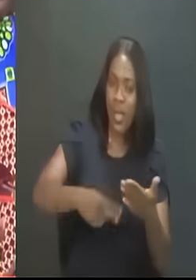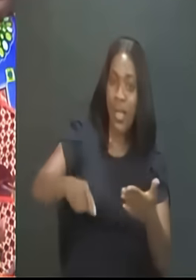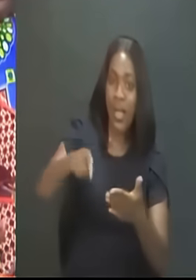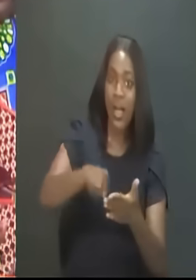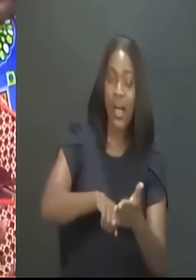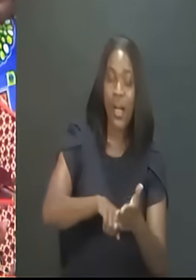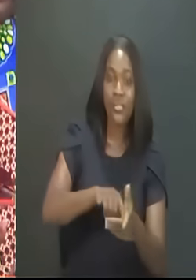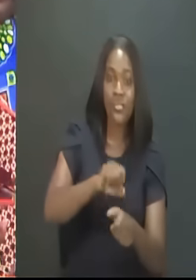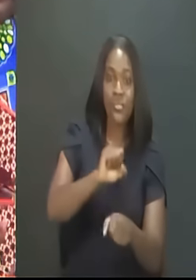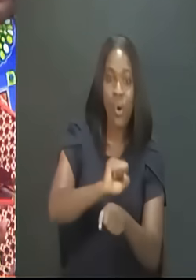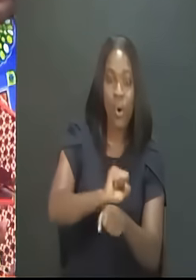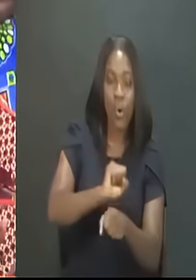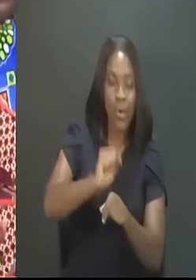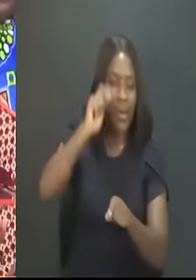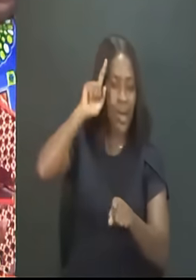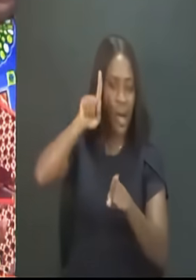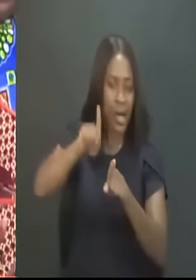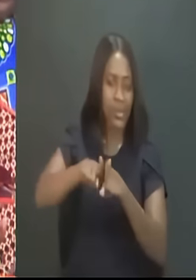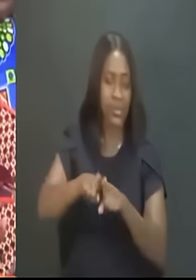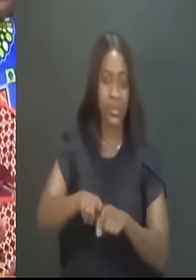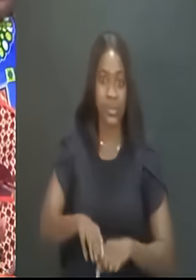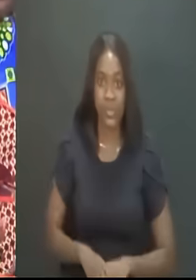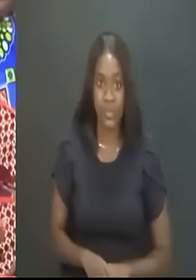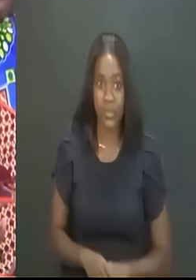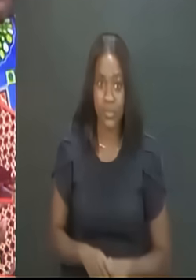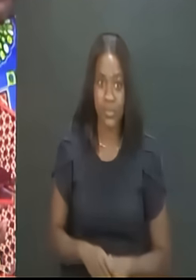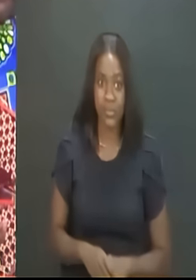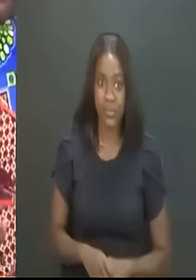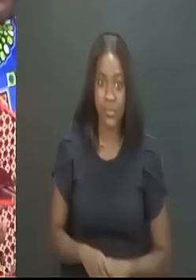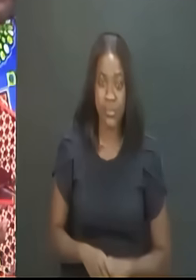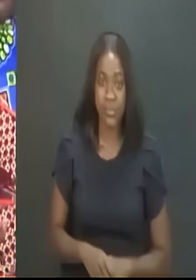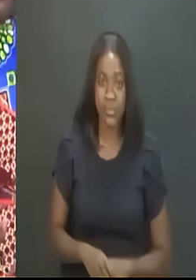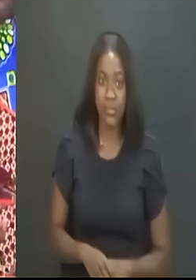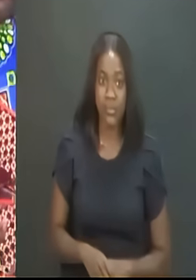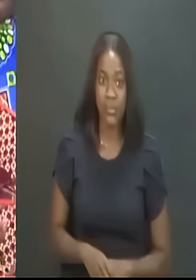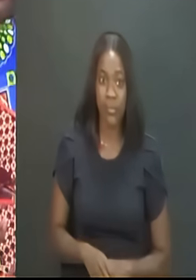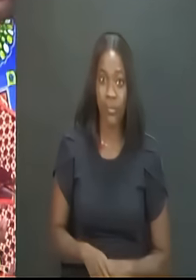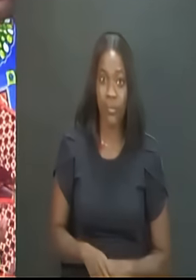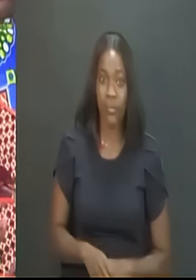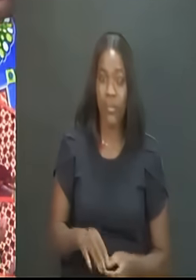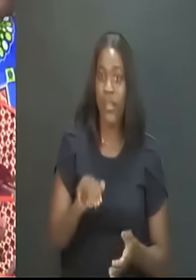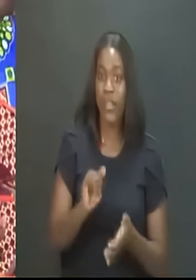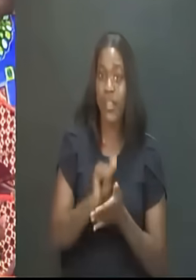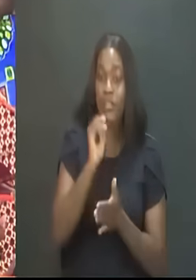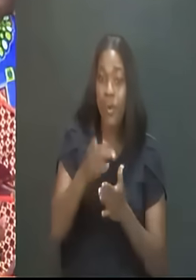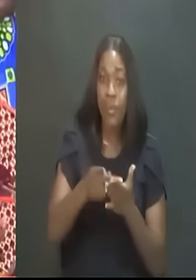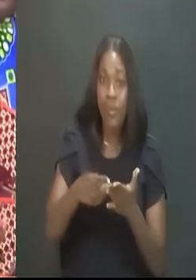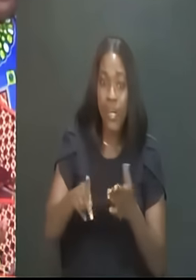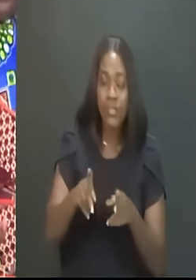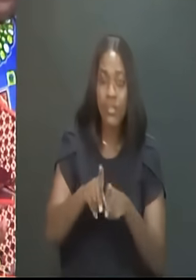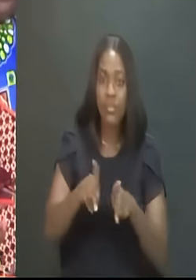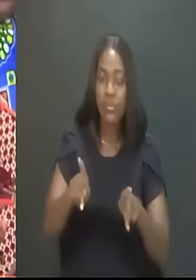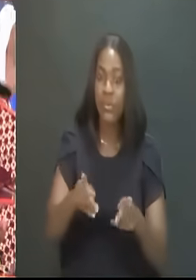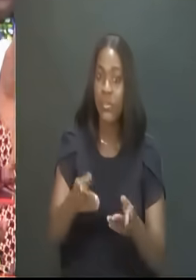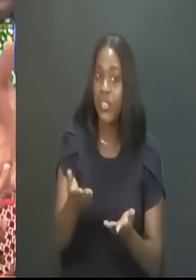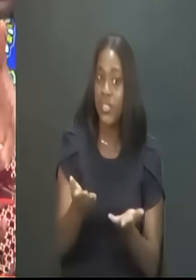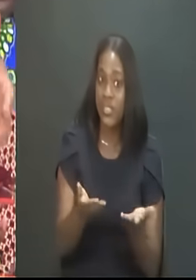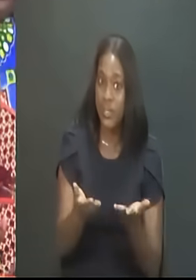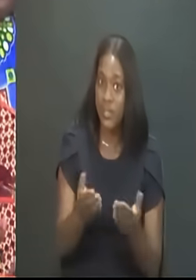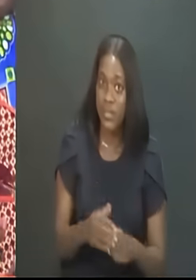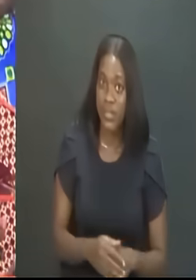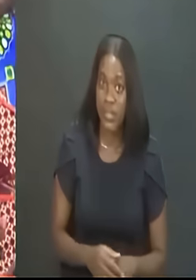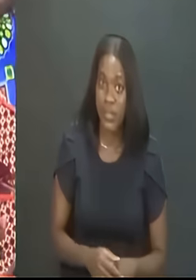employees. They are not part of the mainstream public service. The fact that the state has majority